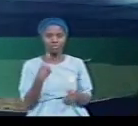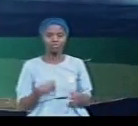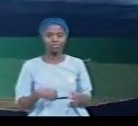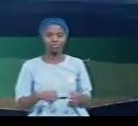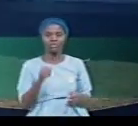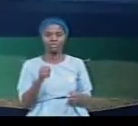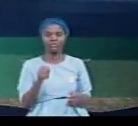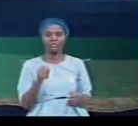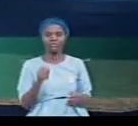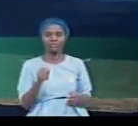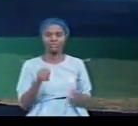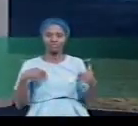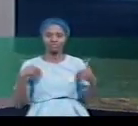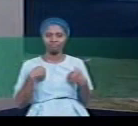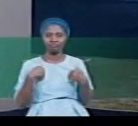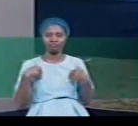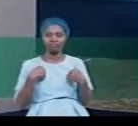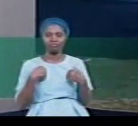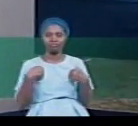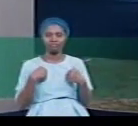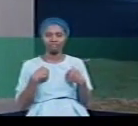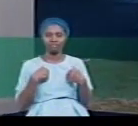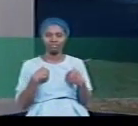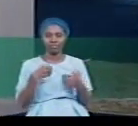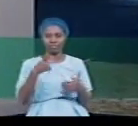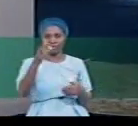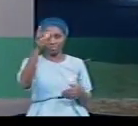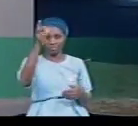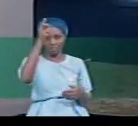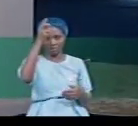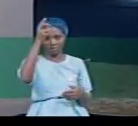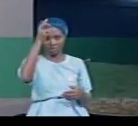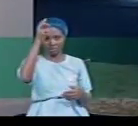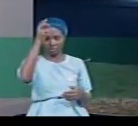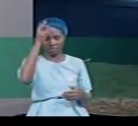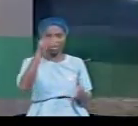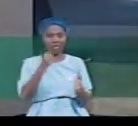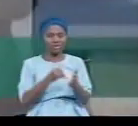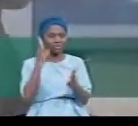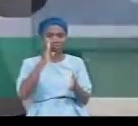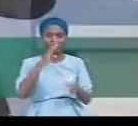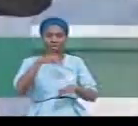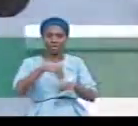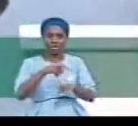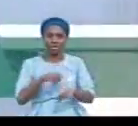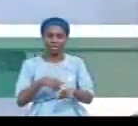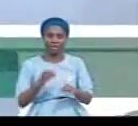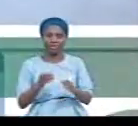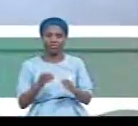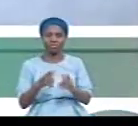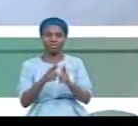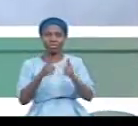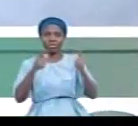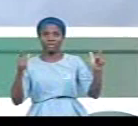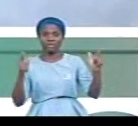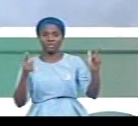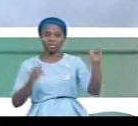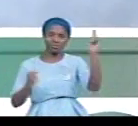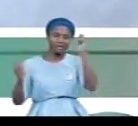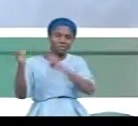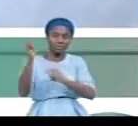the time of the great tribulation. All the powers in the world, they will have